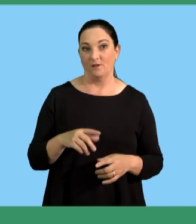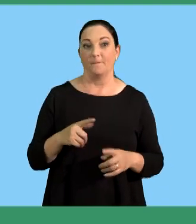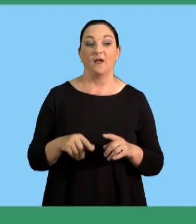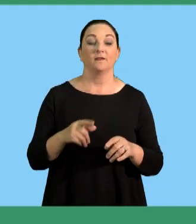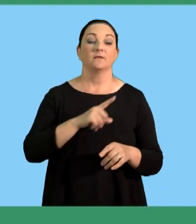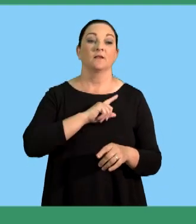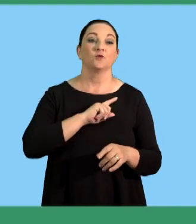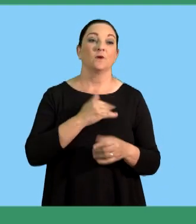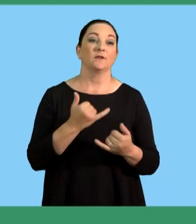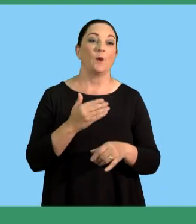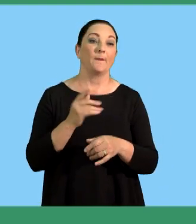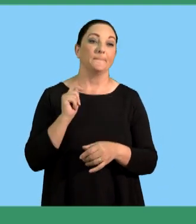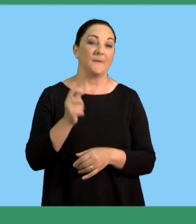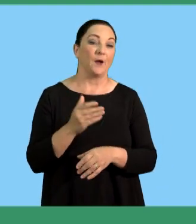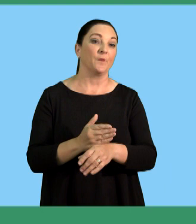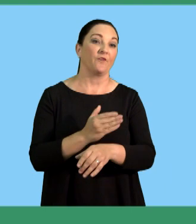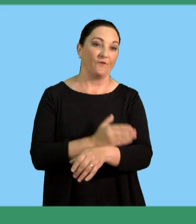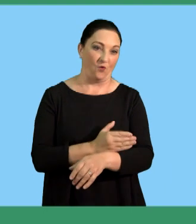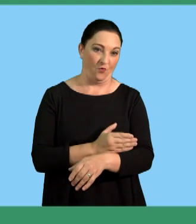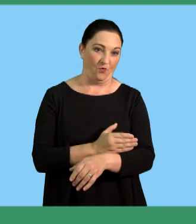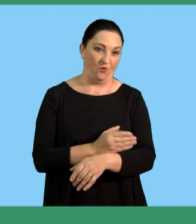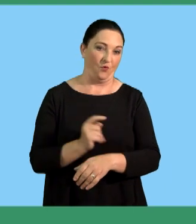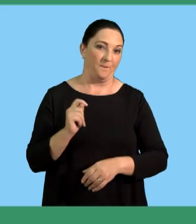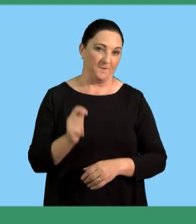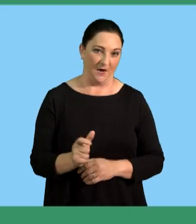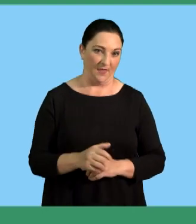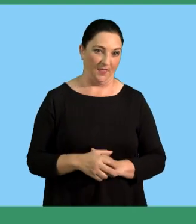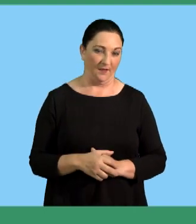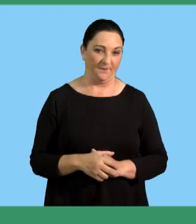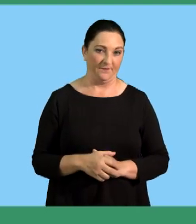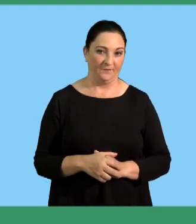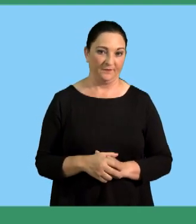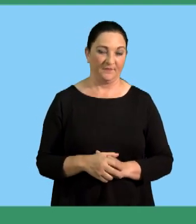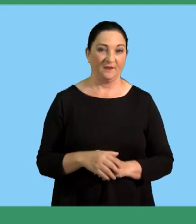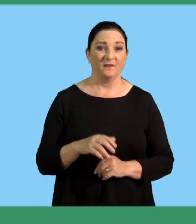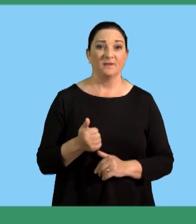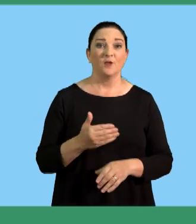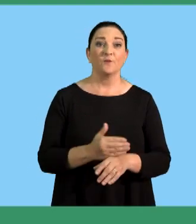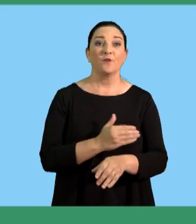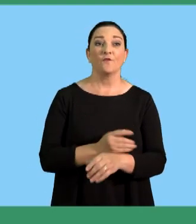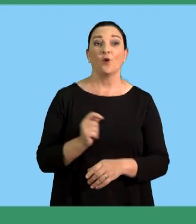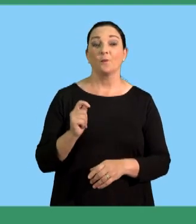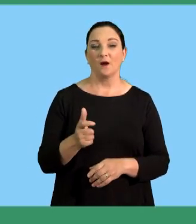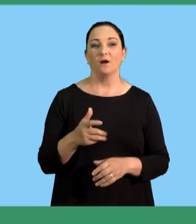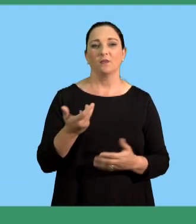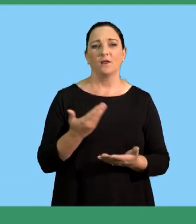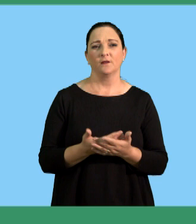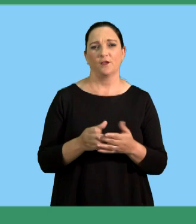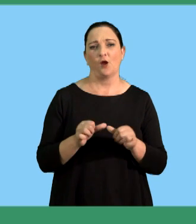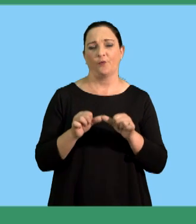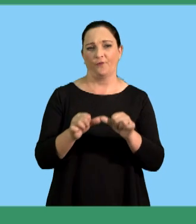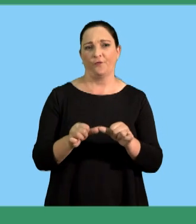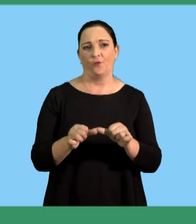pay an amount upfront. As we said, this is an upfront payment that is made. Now,